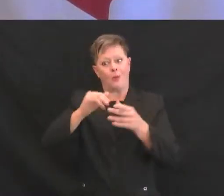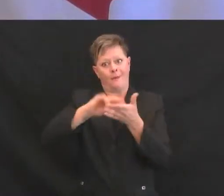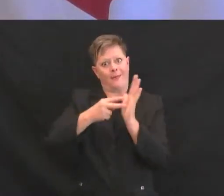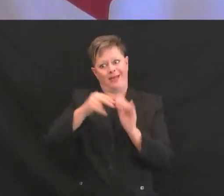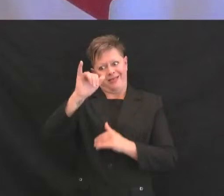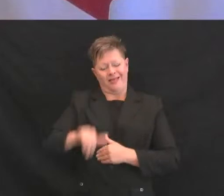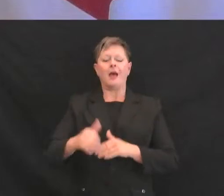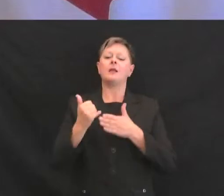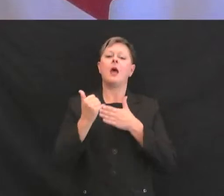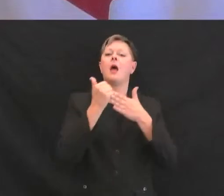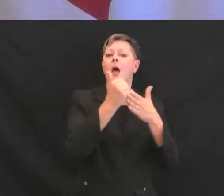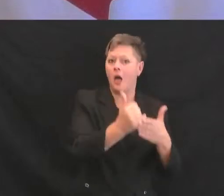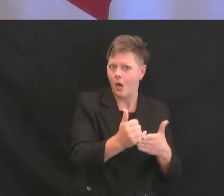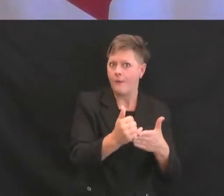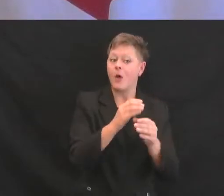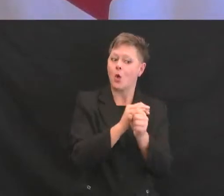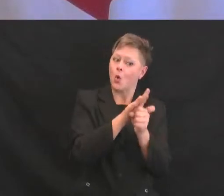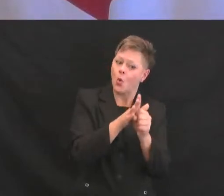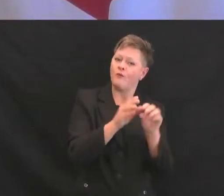Labrador's response during the pandemic.